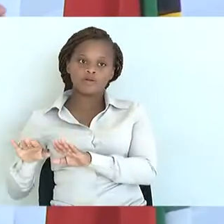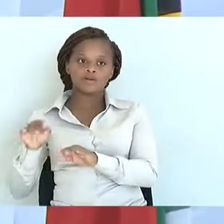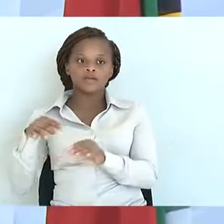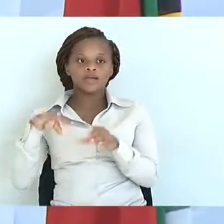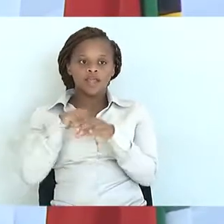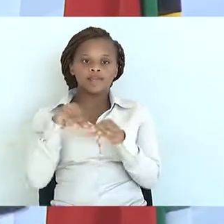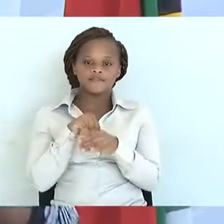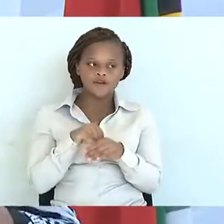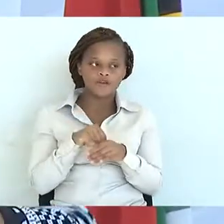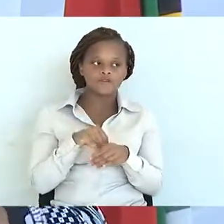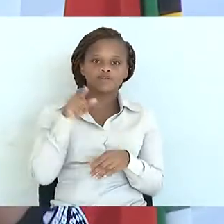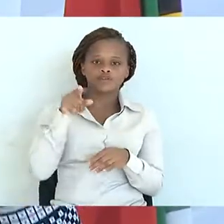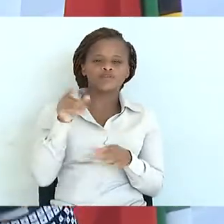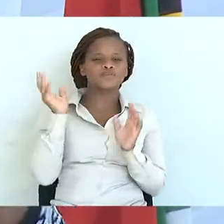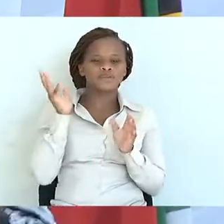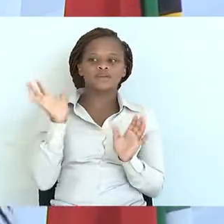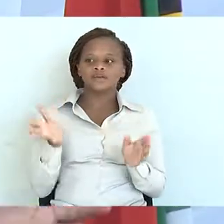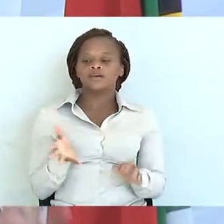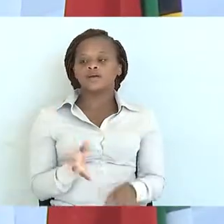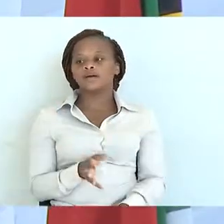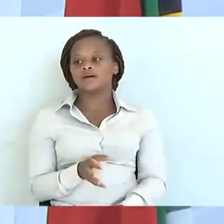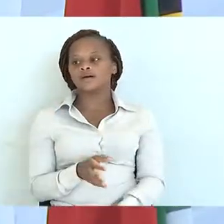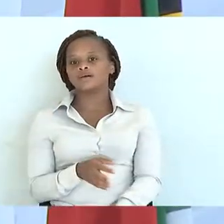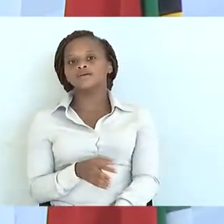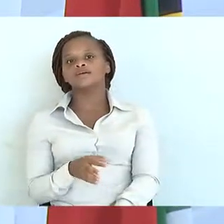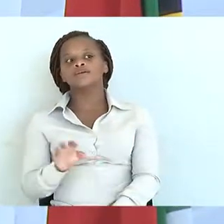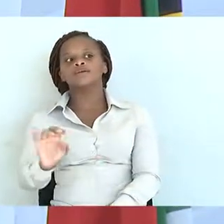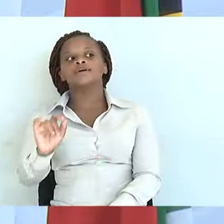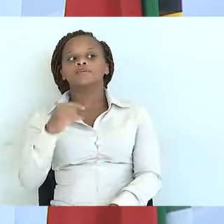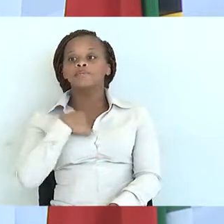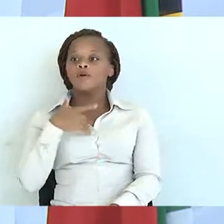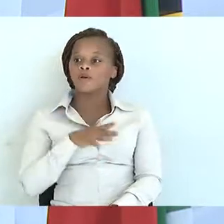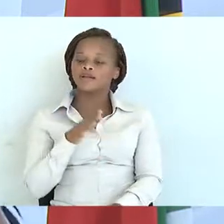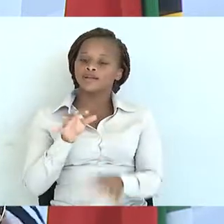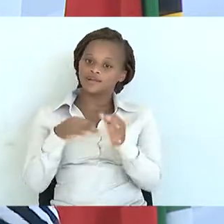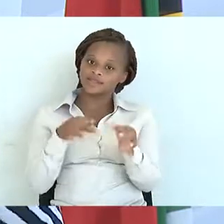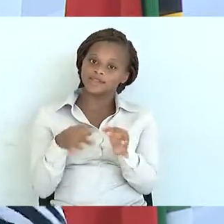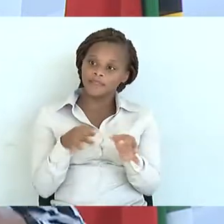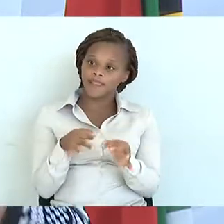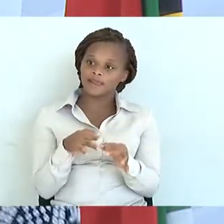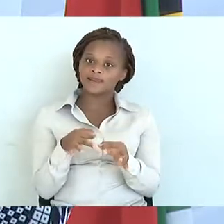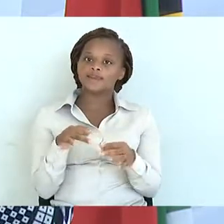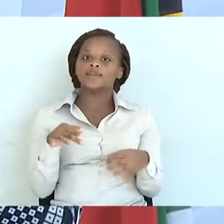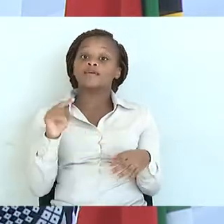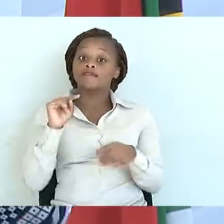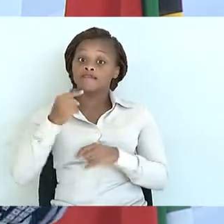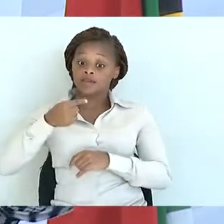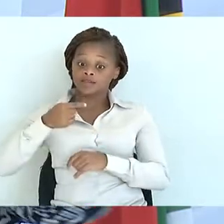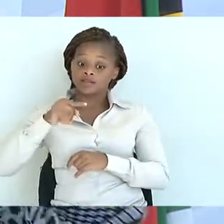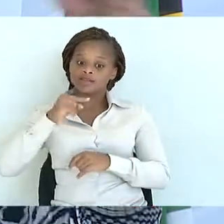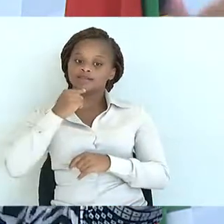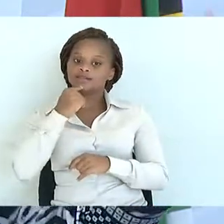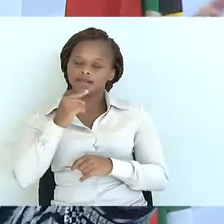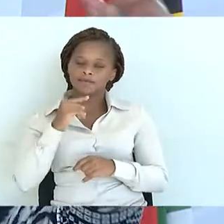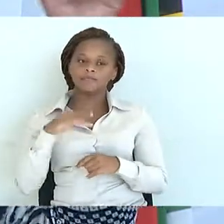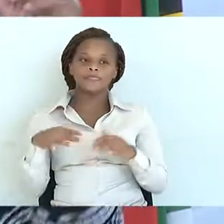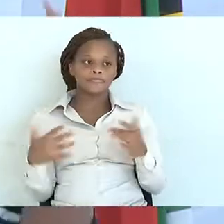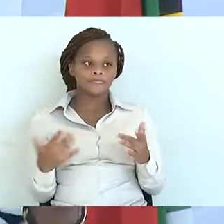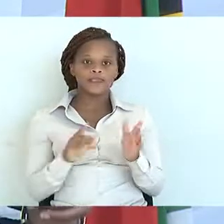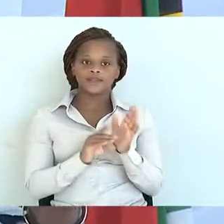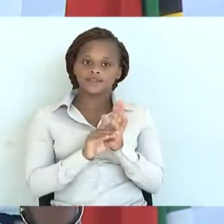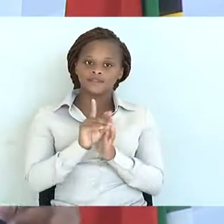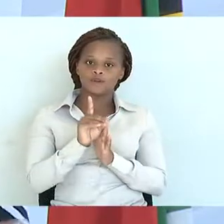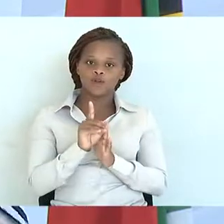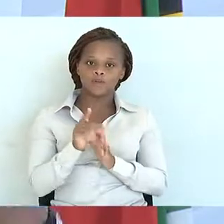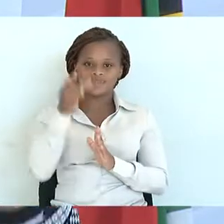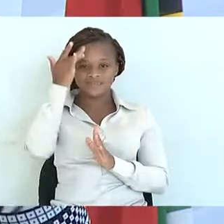bese ka presentile but sengifuna ukwachaza nje ukuthi eyokuqala ngithi kuthiwa ku developer it will be one region, a smart